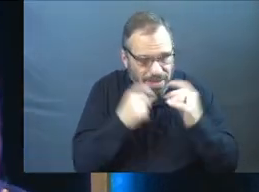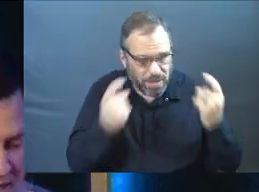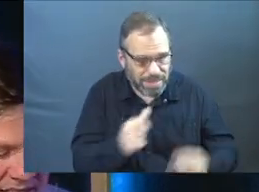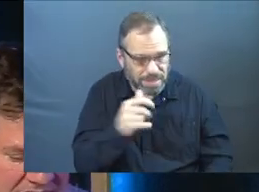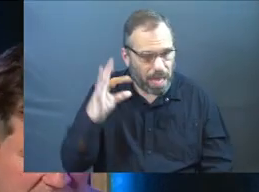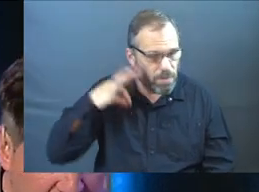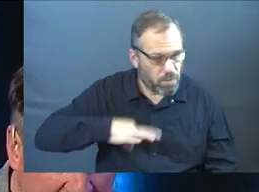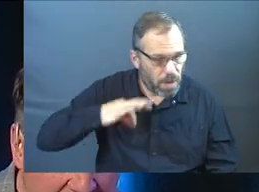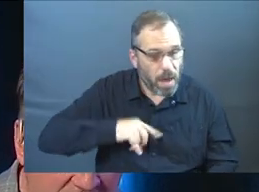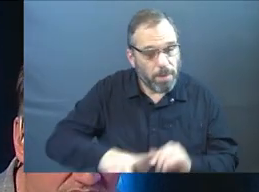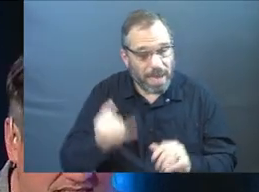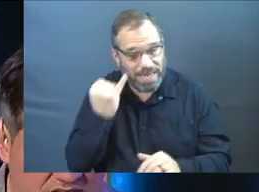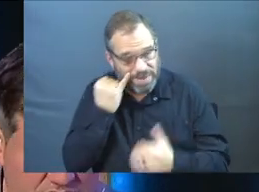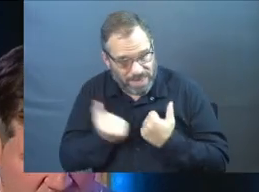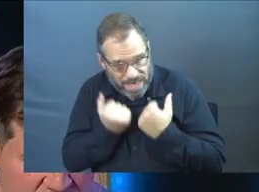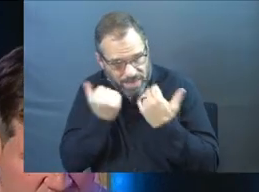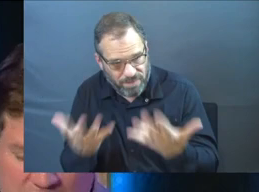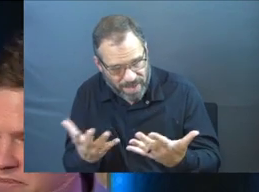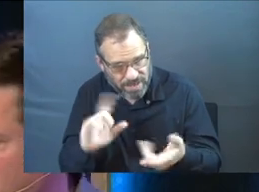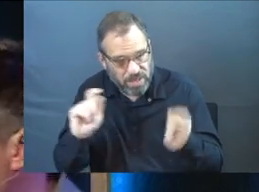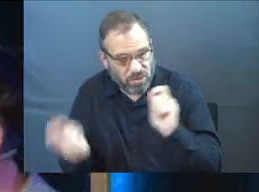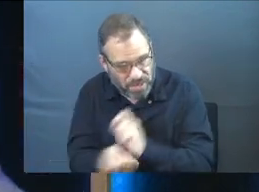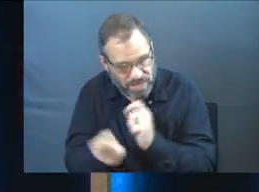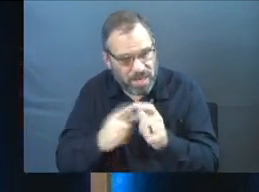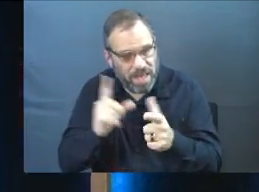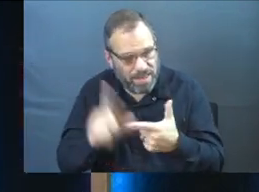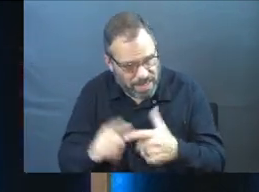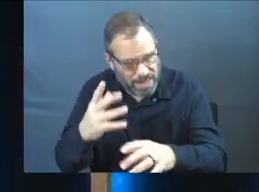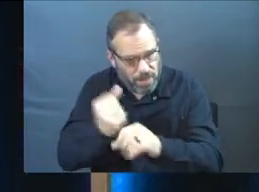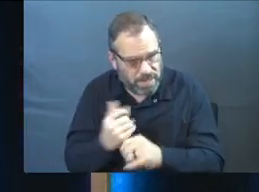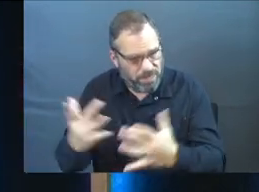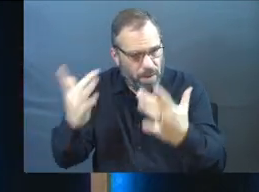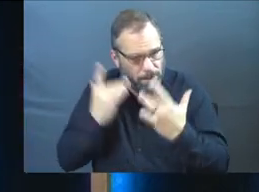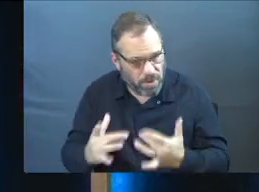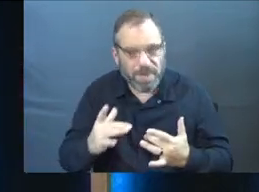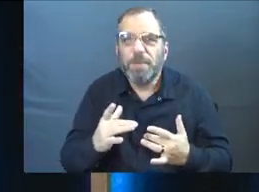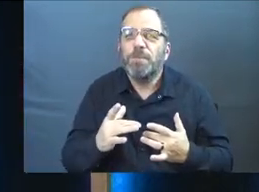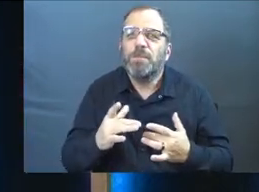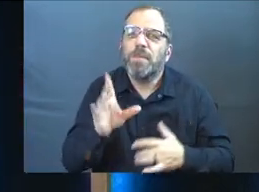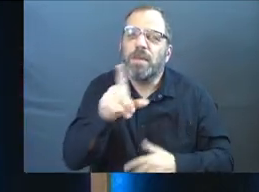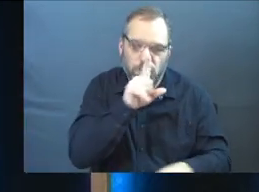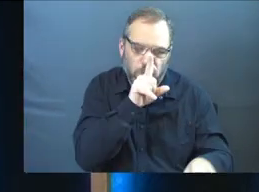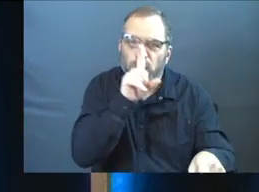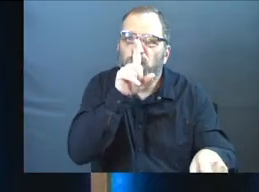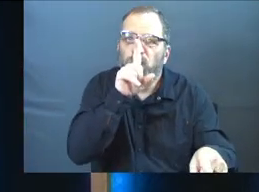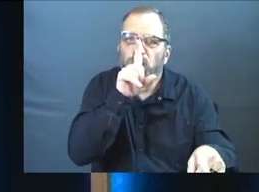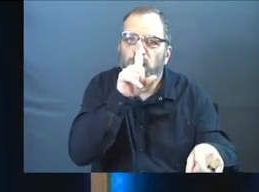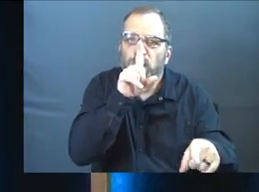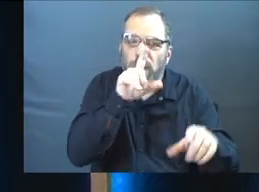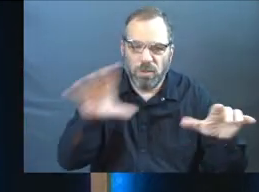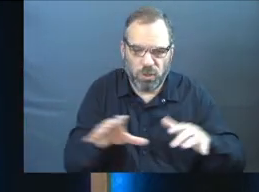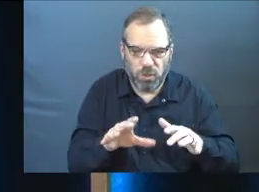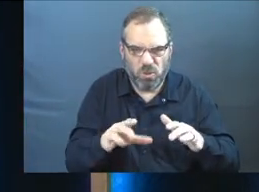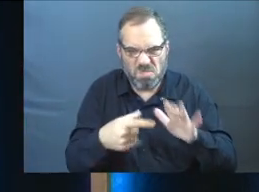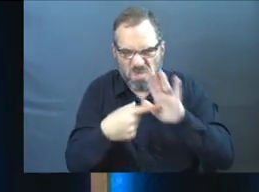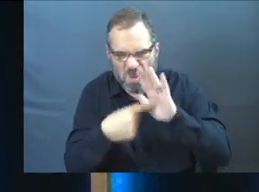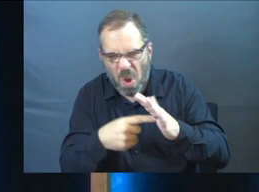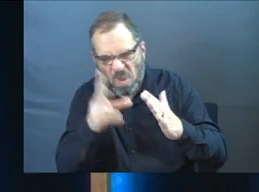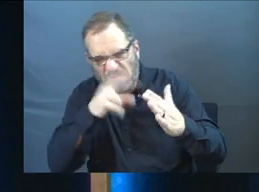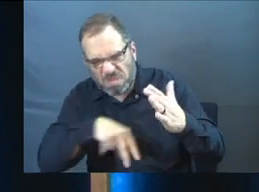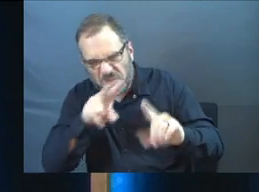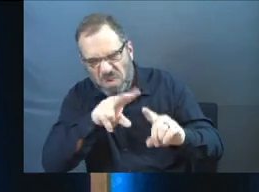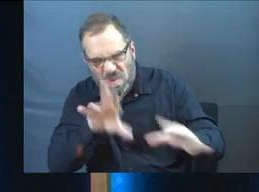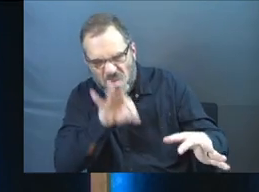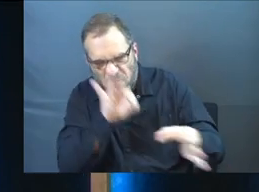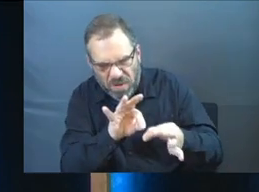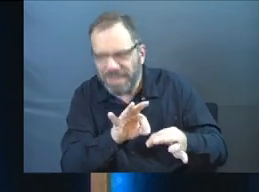prosper, but if they confess and turn from them, then they'll receive mercy. It's not saying we ought to do an x-ray on you and find that you're